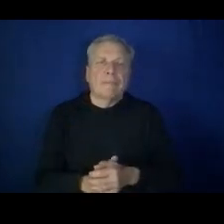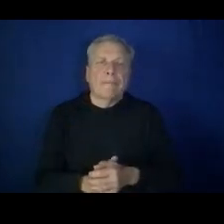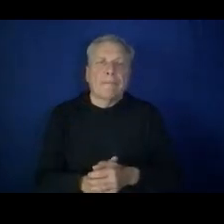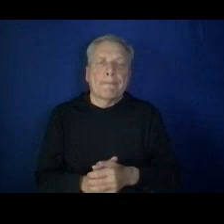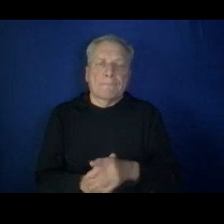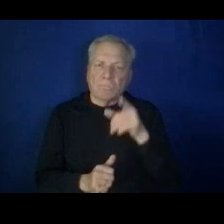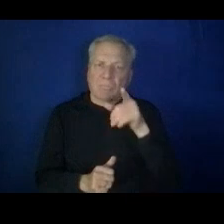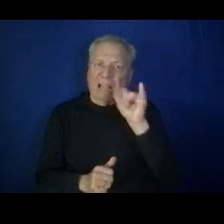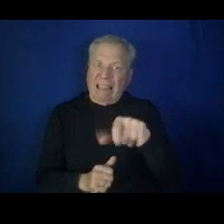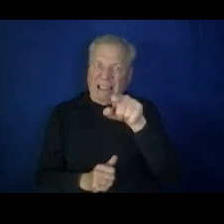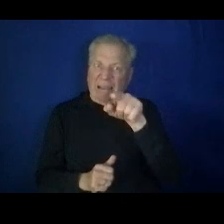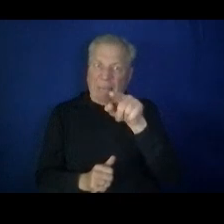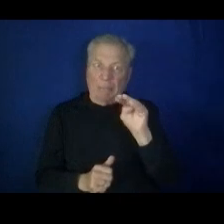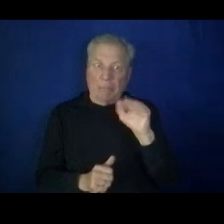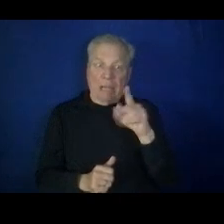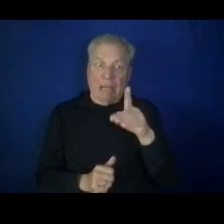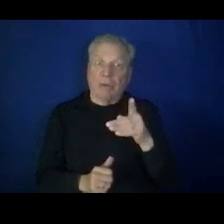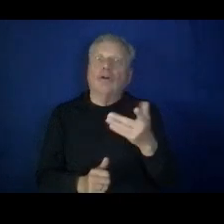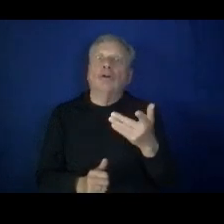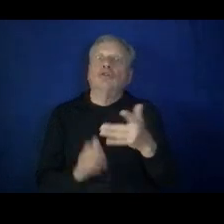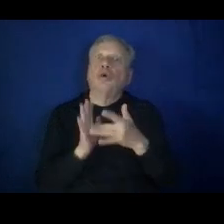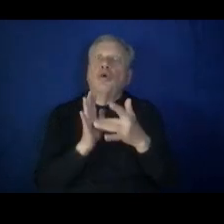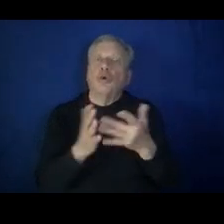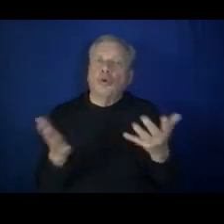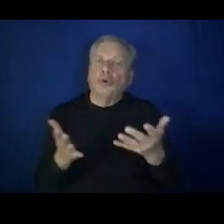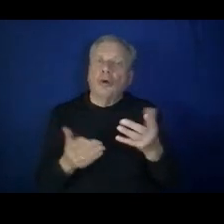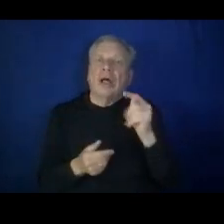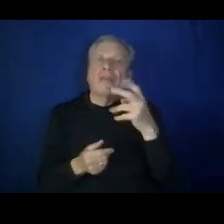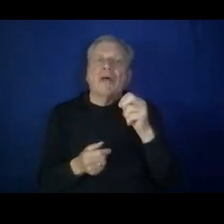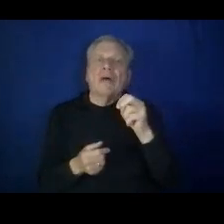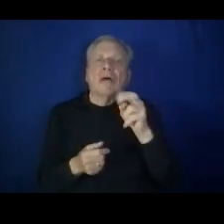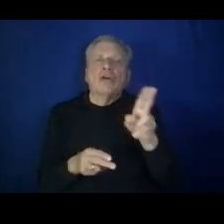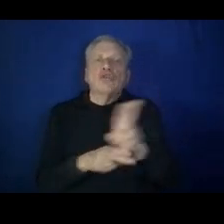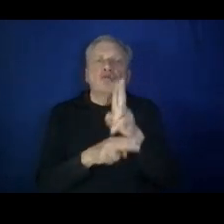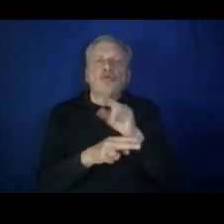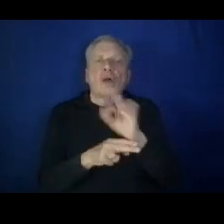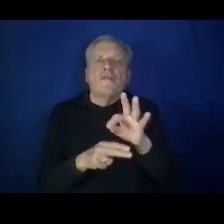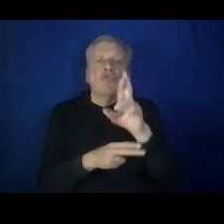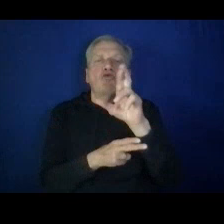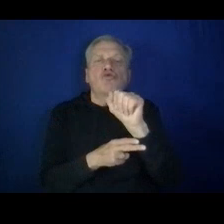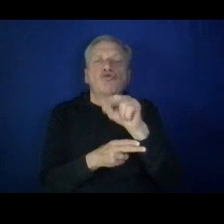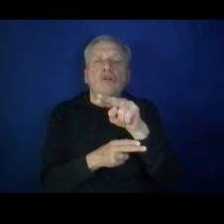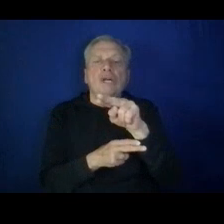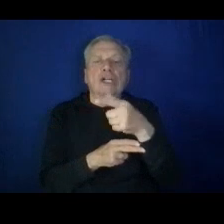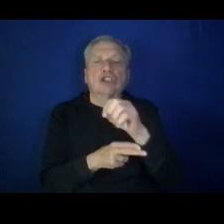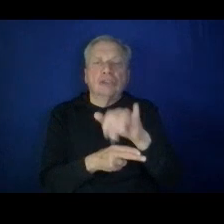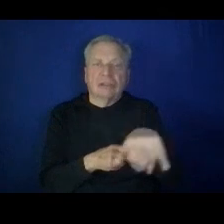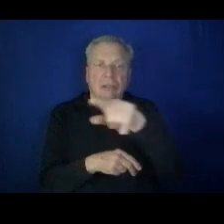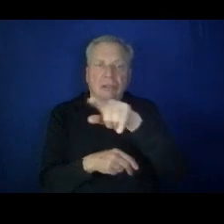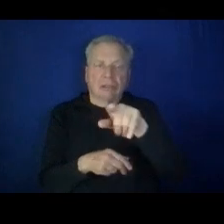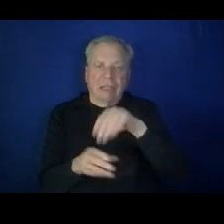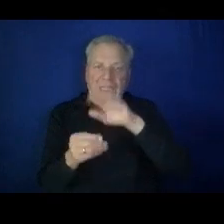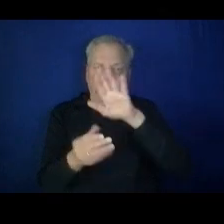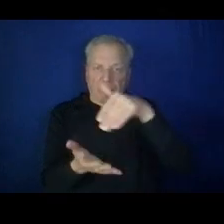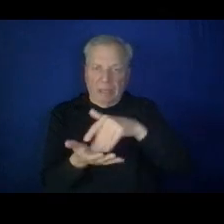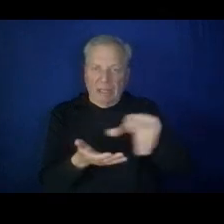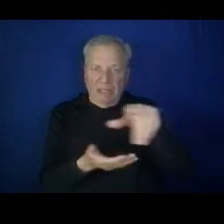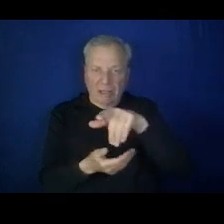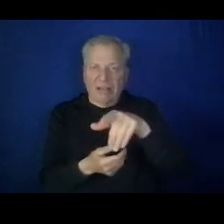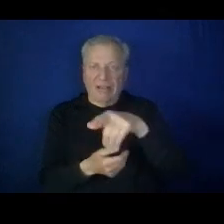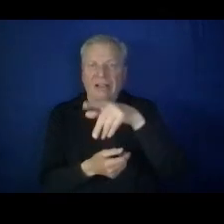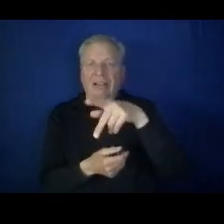So this map shows the occupied range. So this is Yellowstone National Park in the middle, Grand Teton National